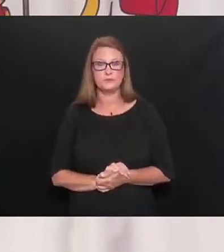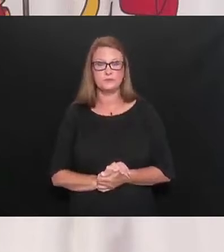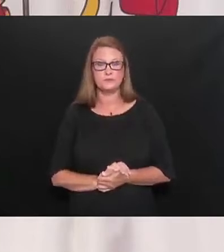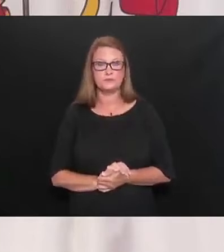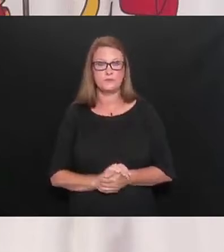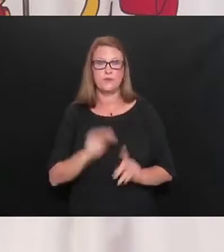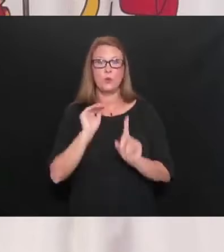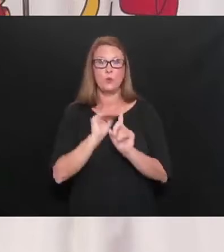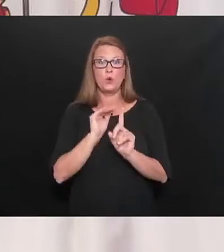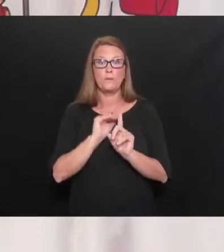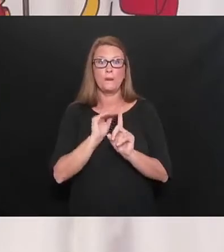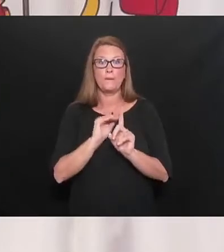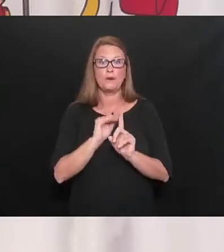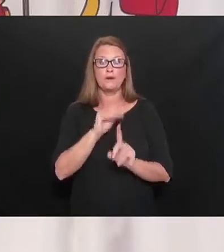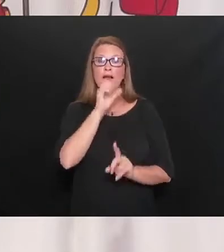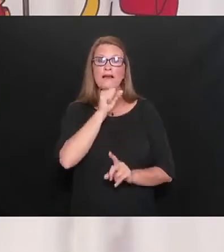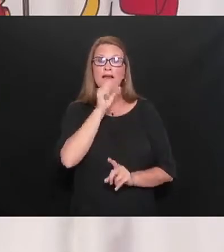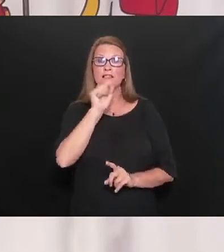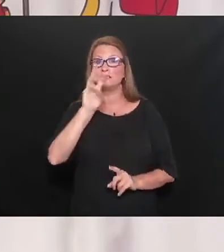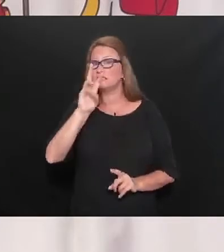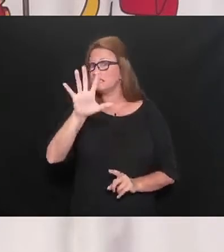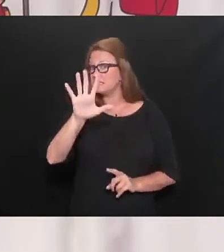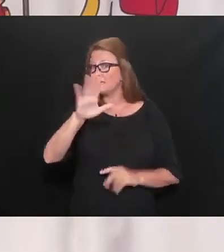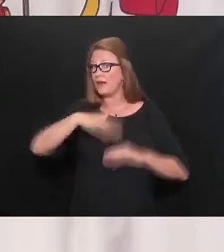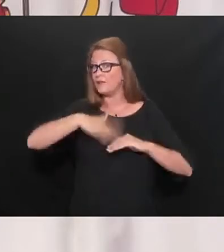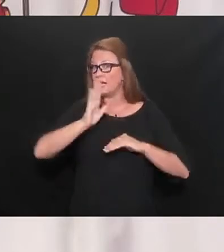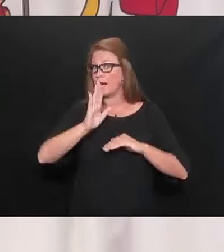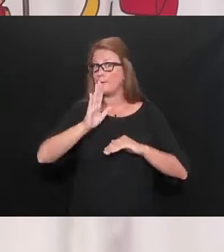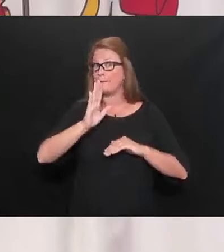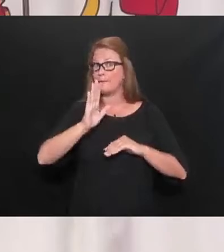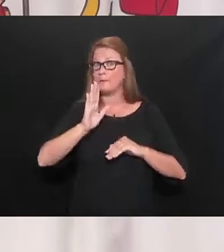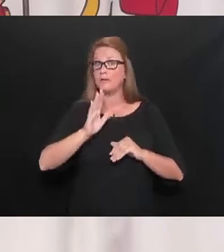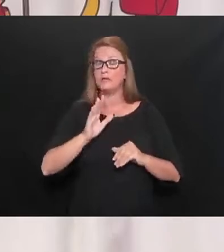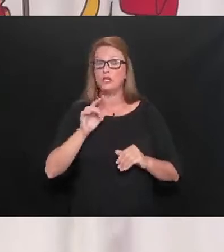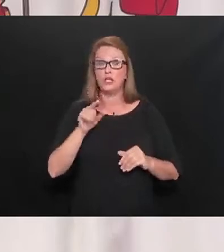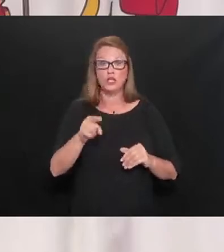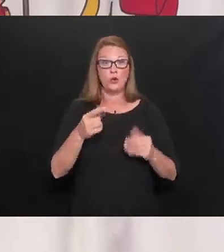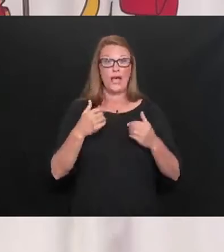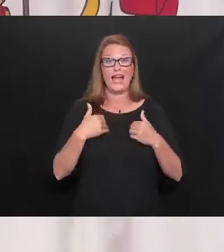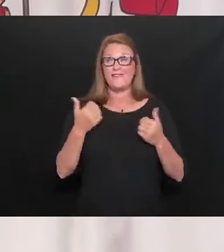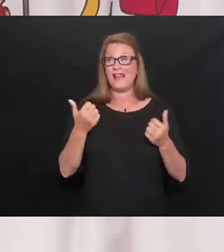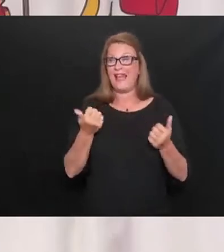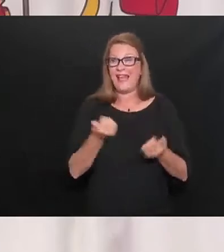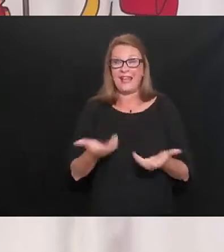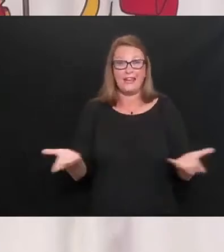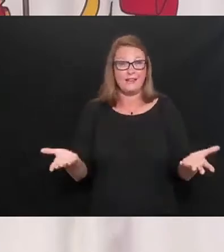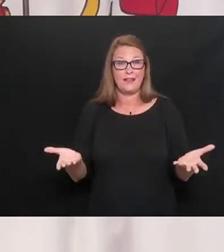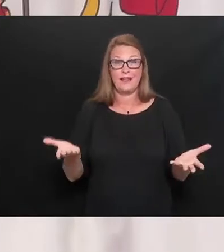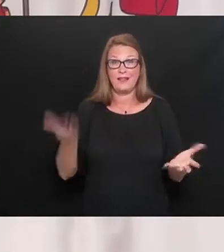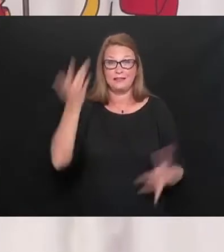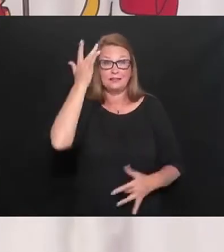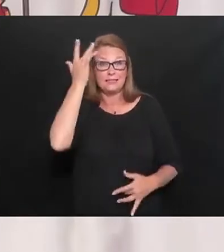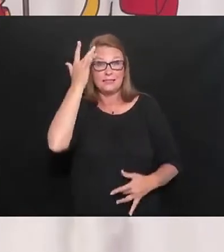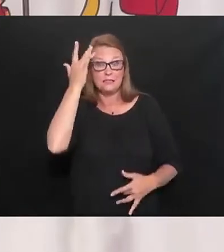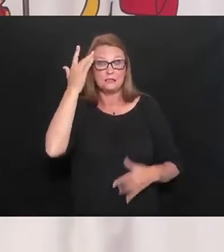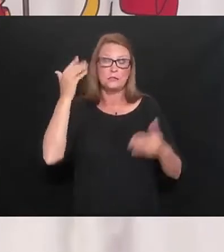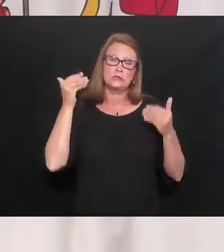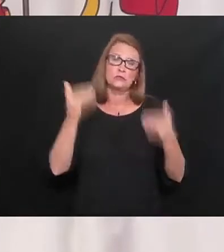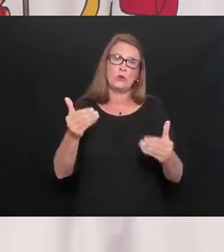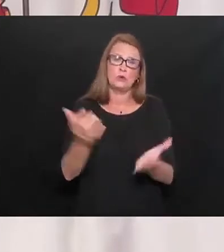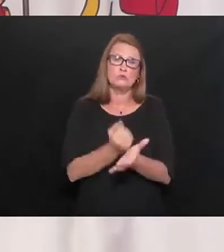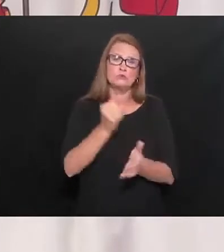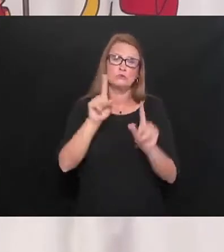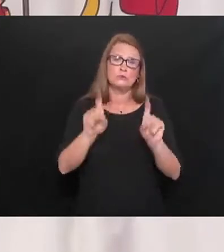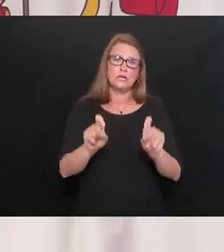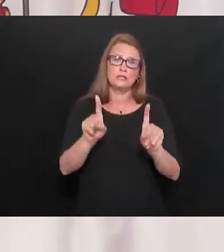of reminder about those that are 65 and above, if you've got any symptoms, please go get tested. We